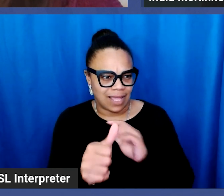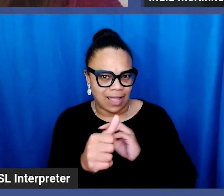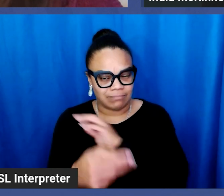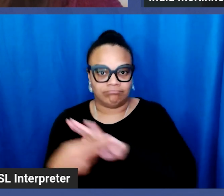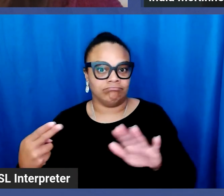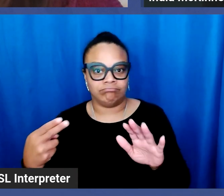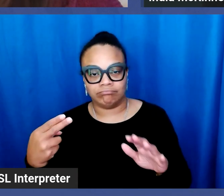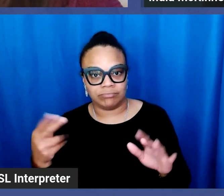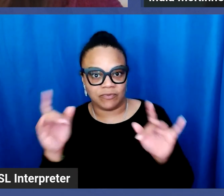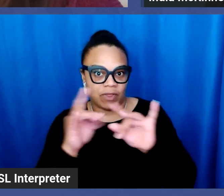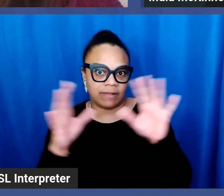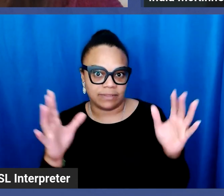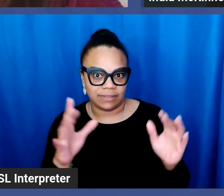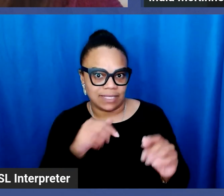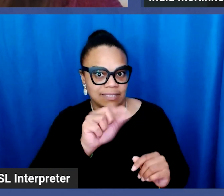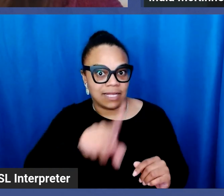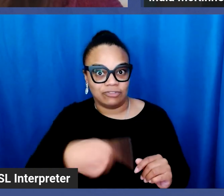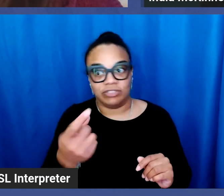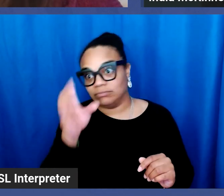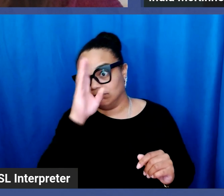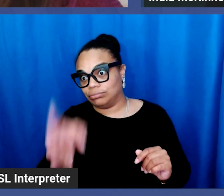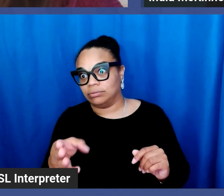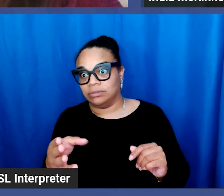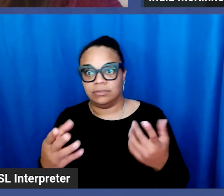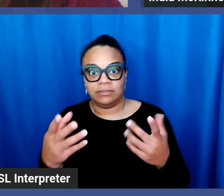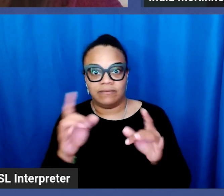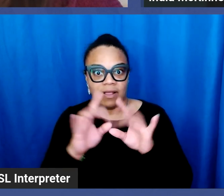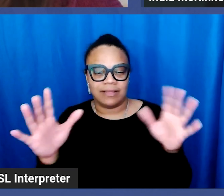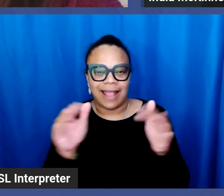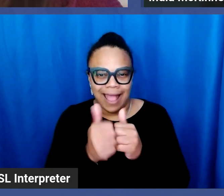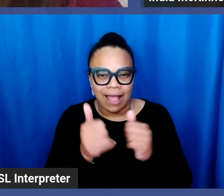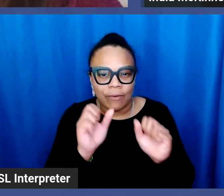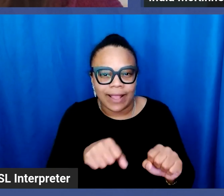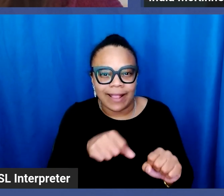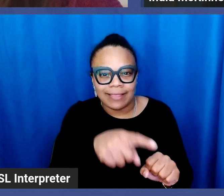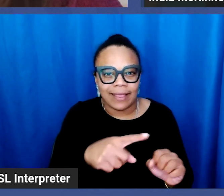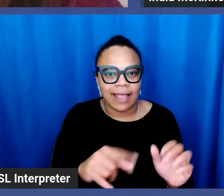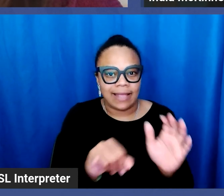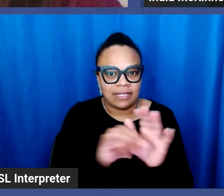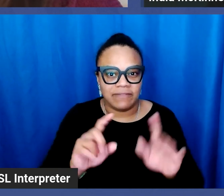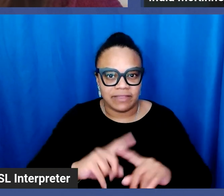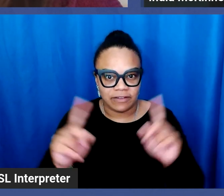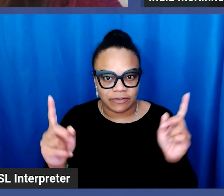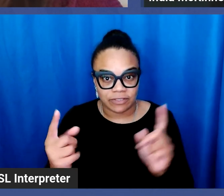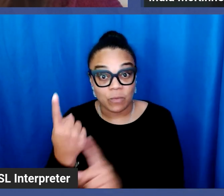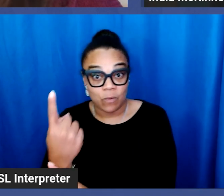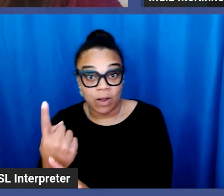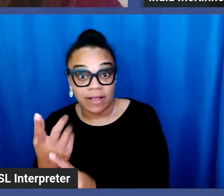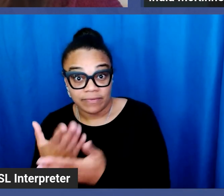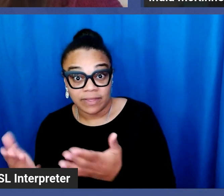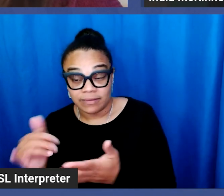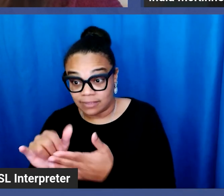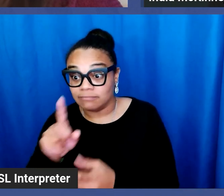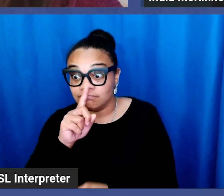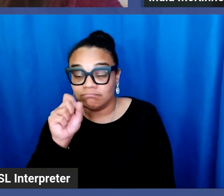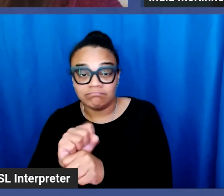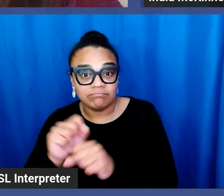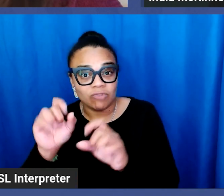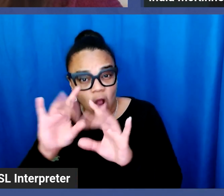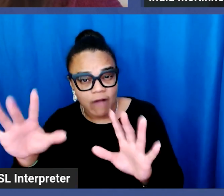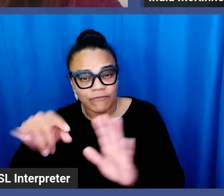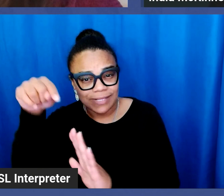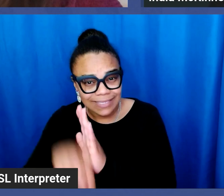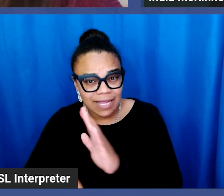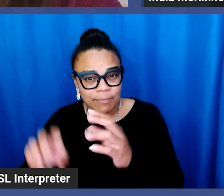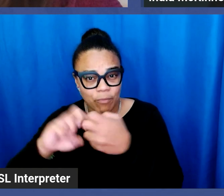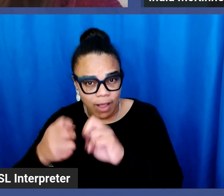up violence. Right. How is the platform supposed to know the difference? One of them is a problematic, deeply problematic,